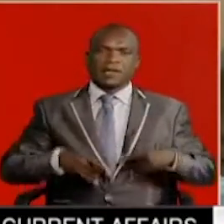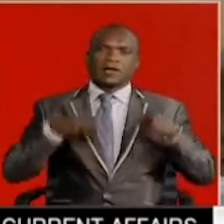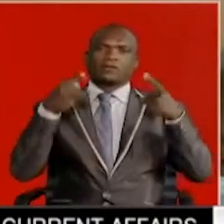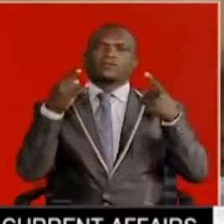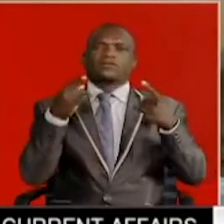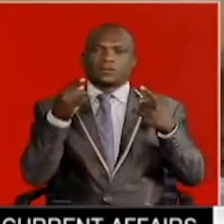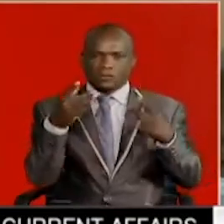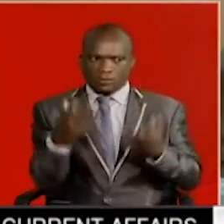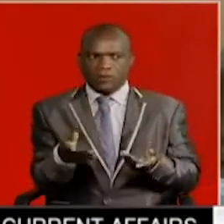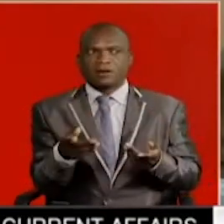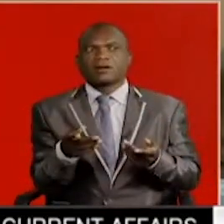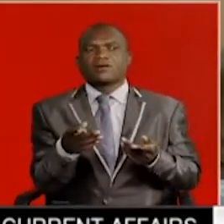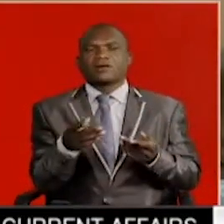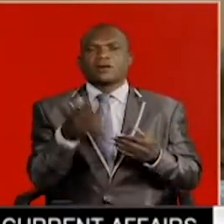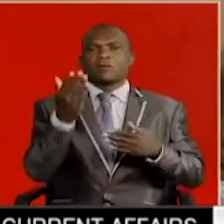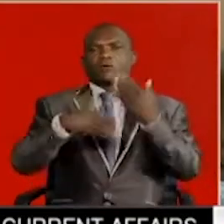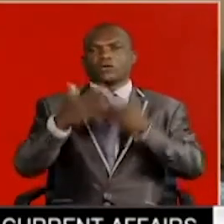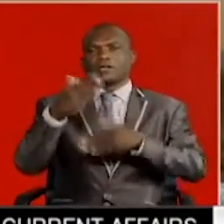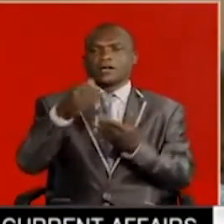port of entry personnel,